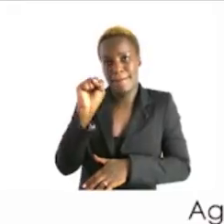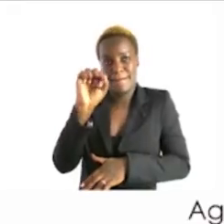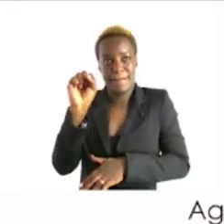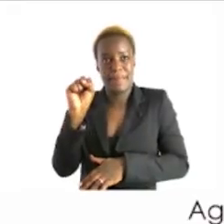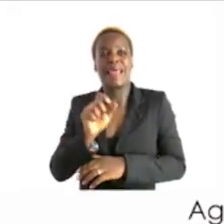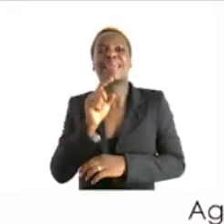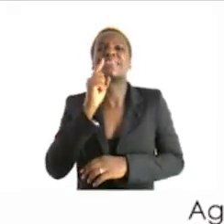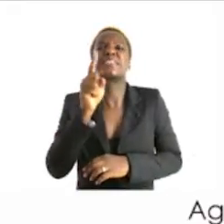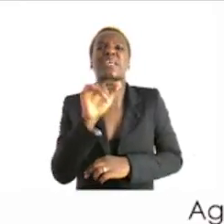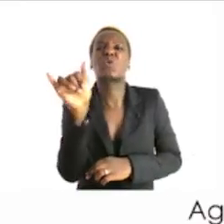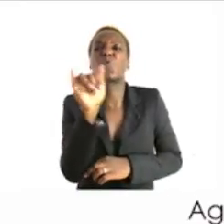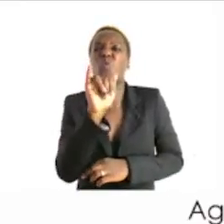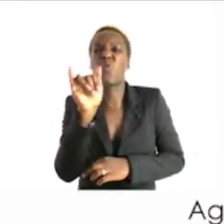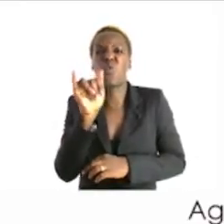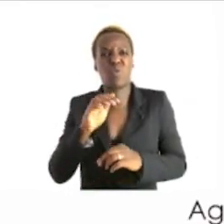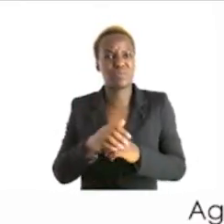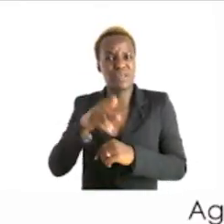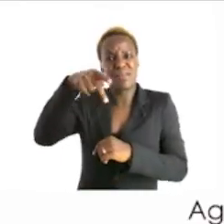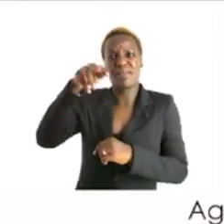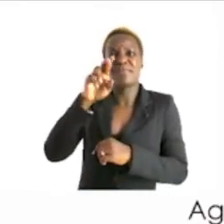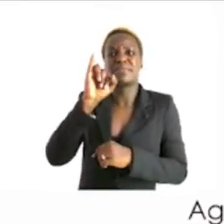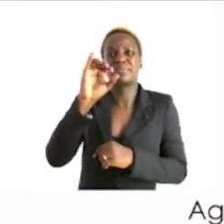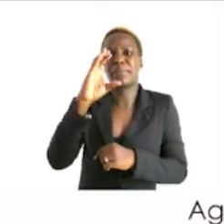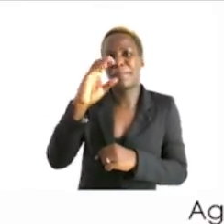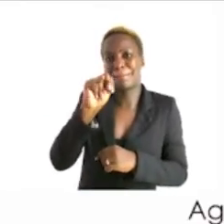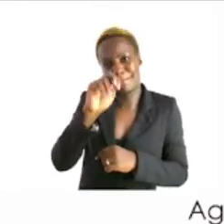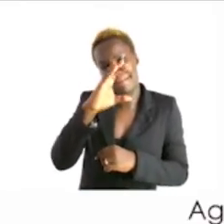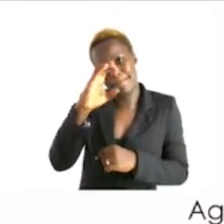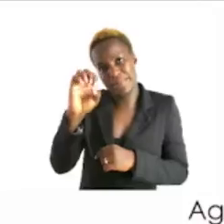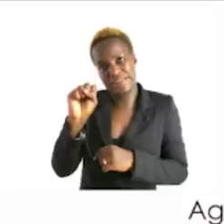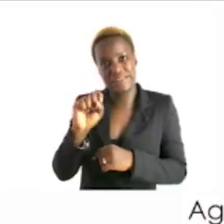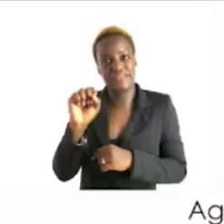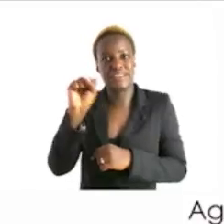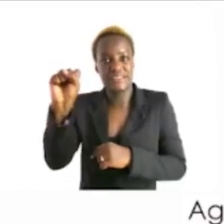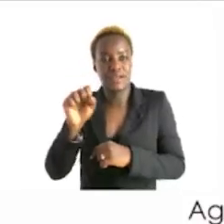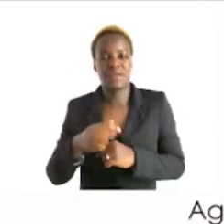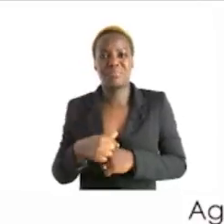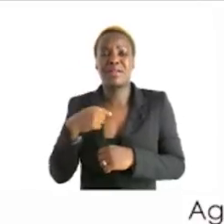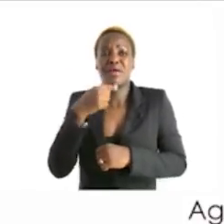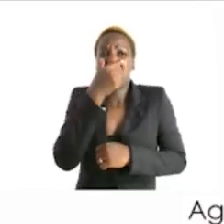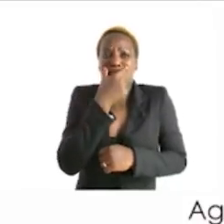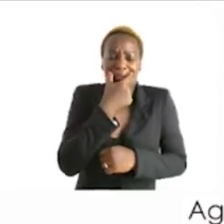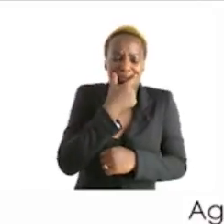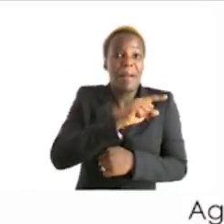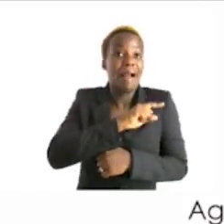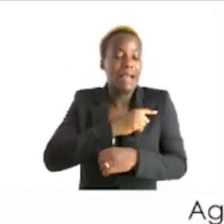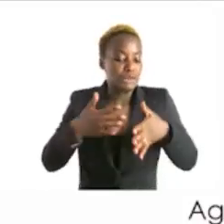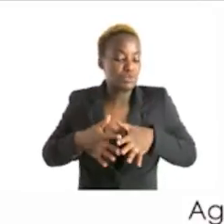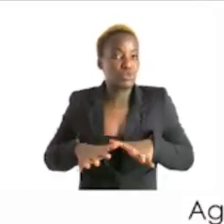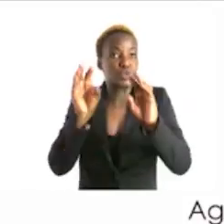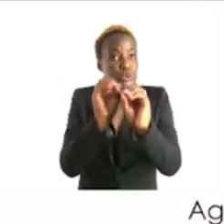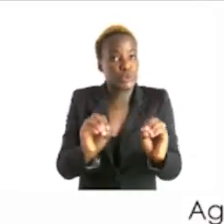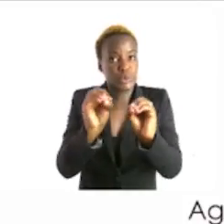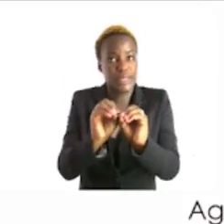type of princess they were agnes was sad because she did not have a dress she knew that her